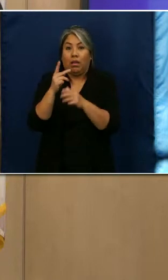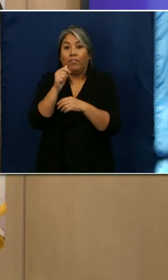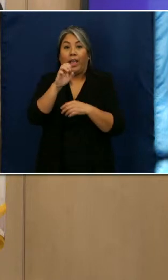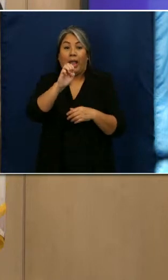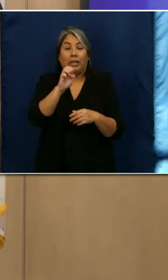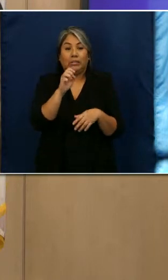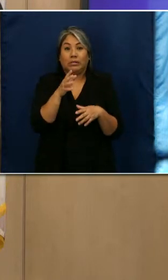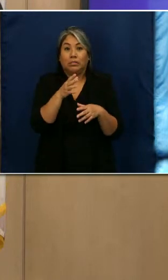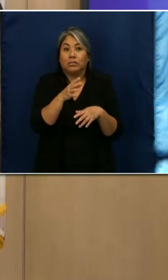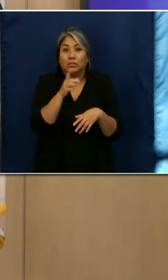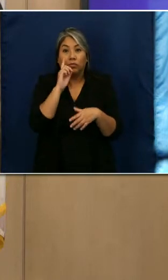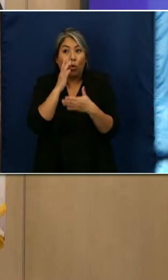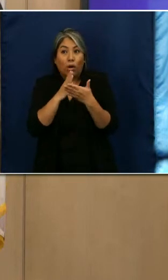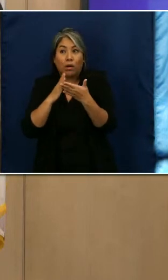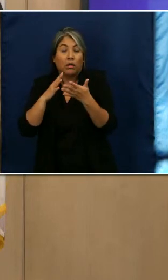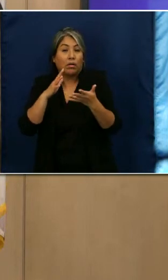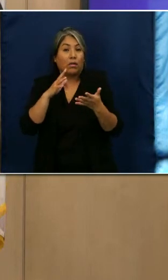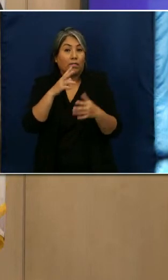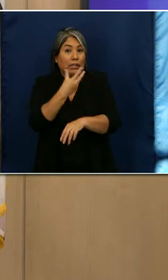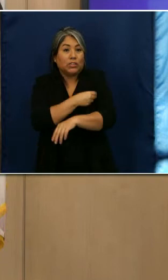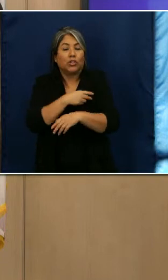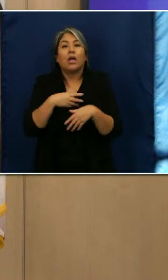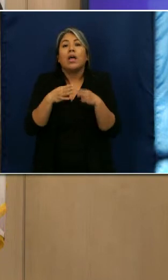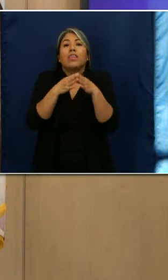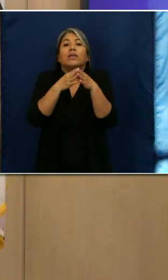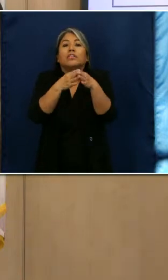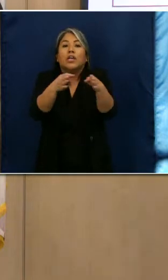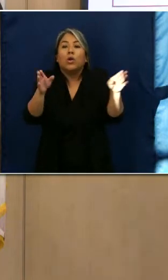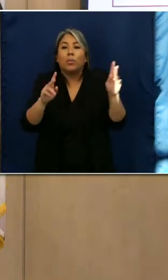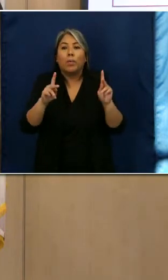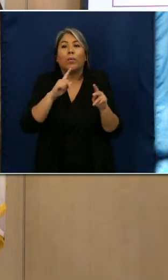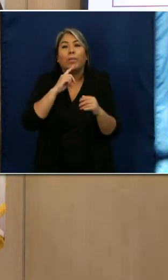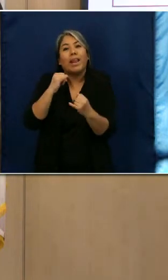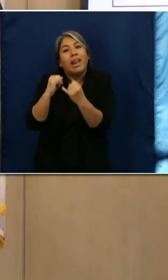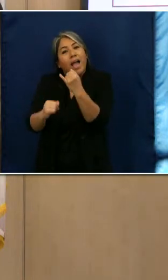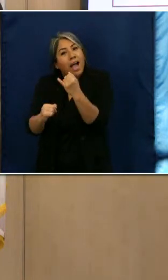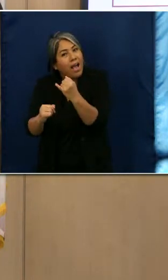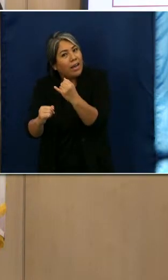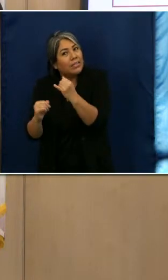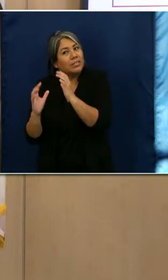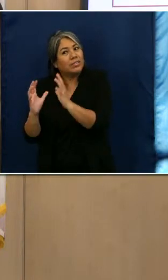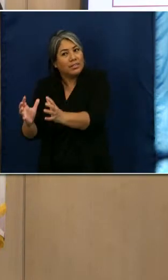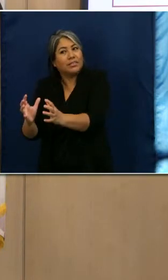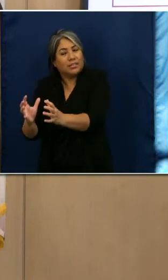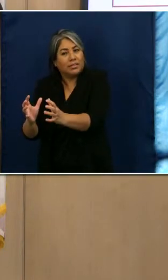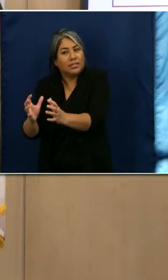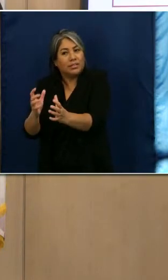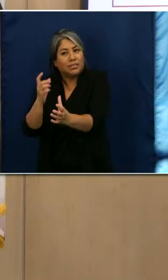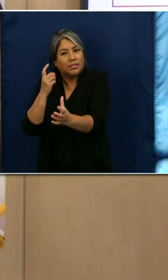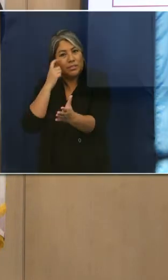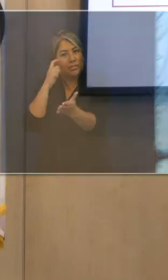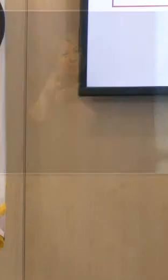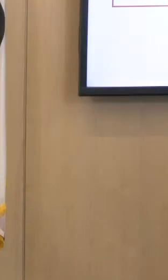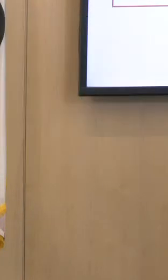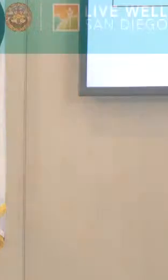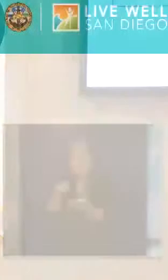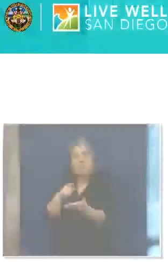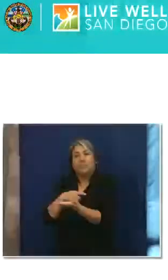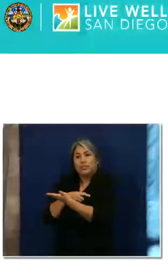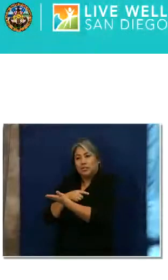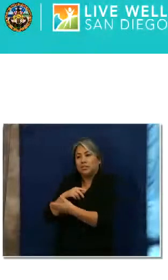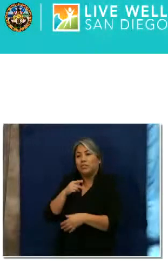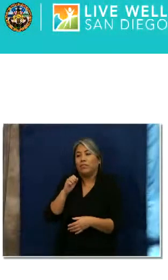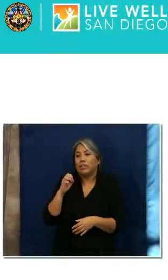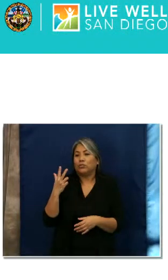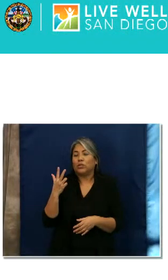public is not going, the general public will be in the last phase, as is noticed there,